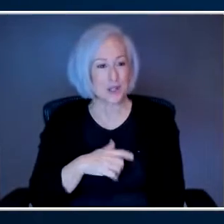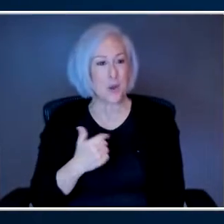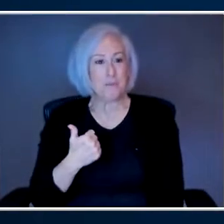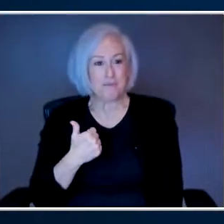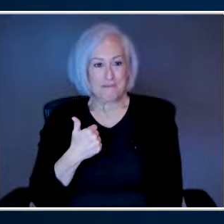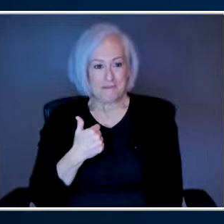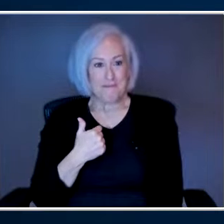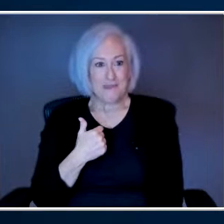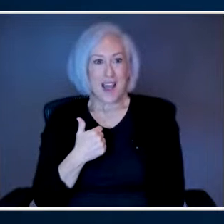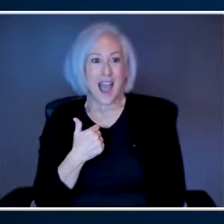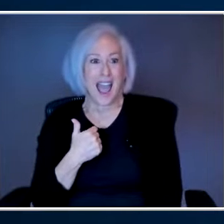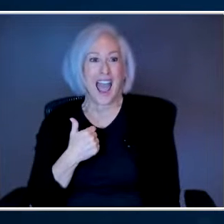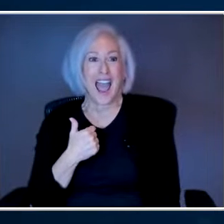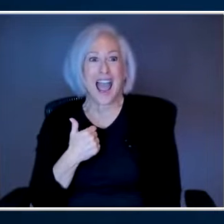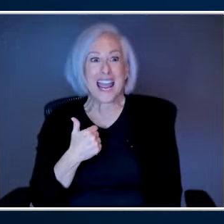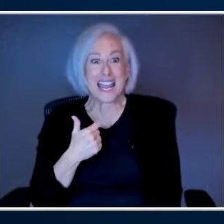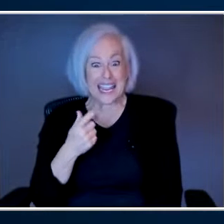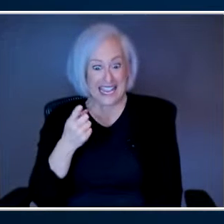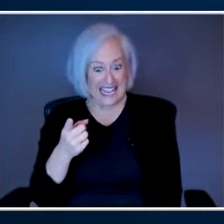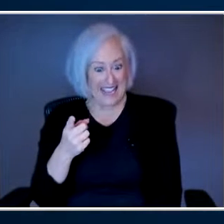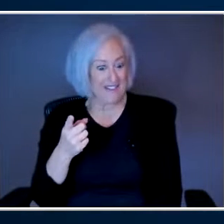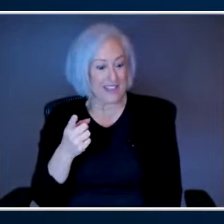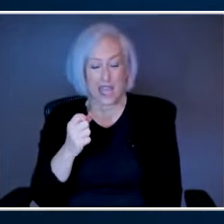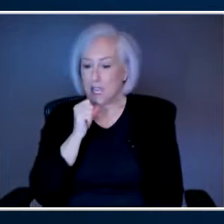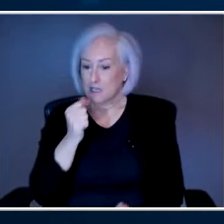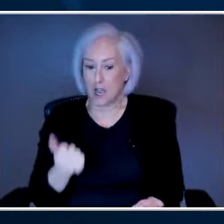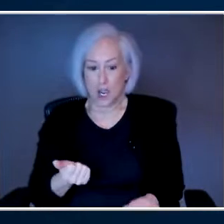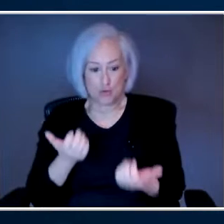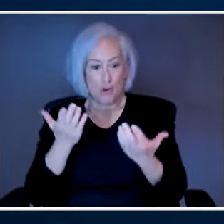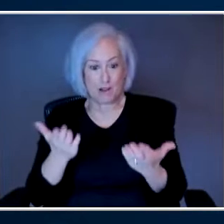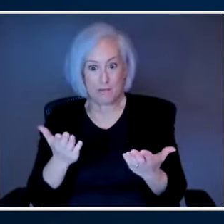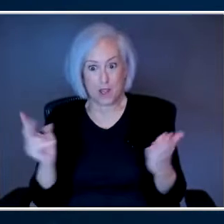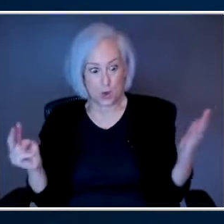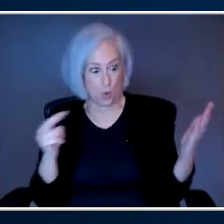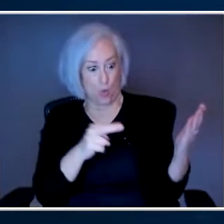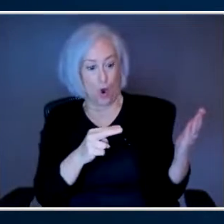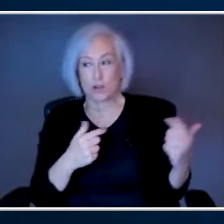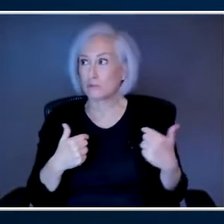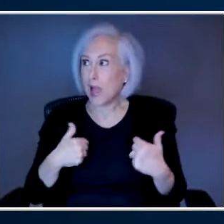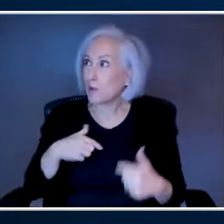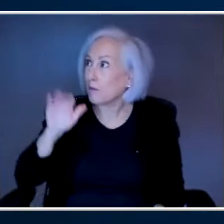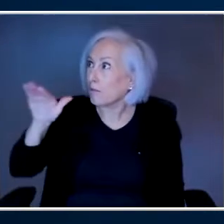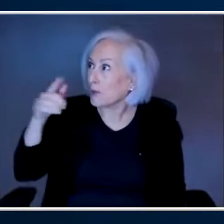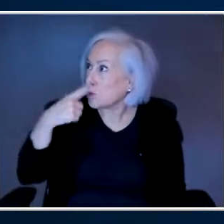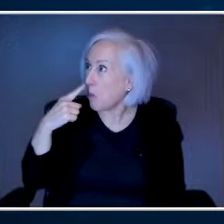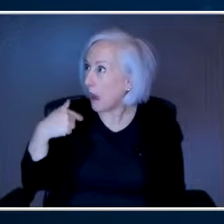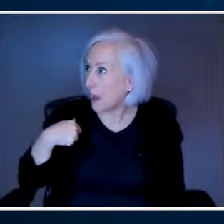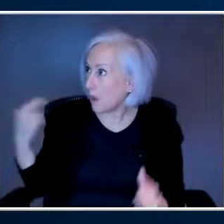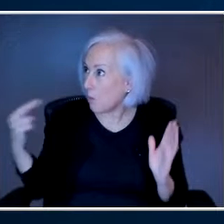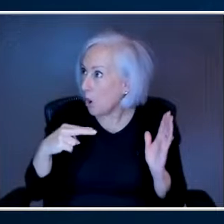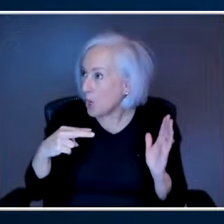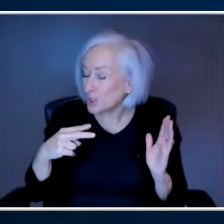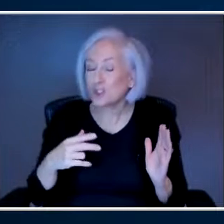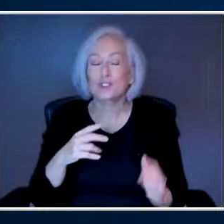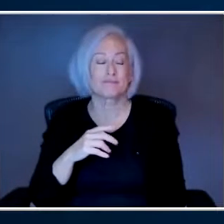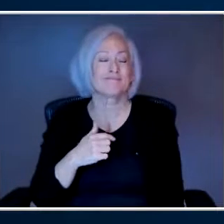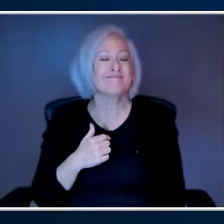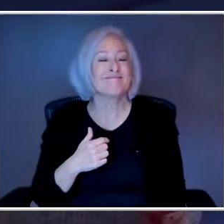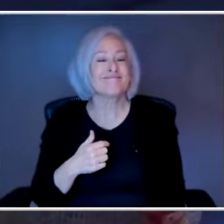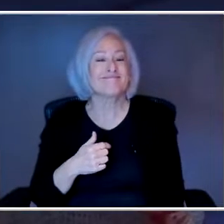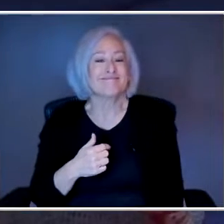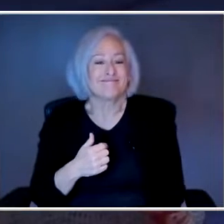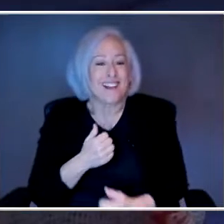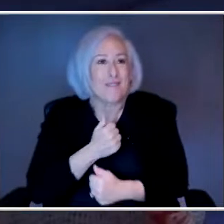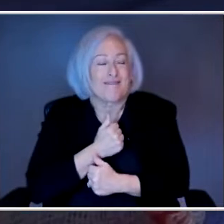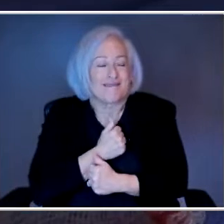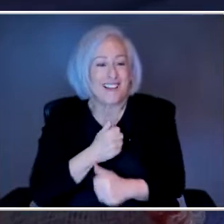up if they hadn't, you know, and to have a look at this and watch what's going on. Yeah, not often you get to